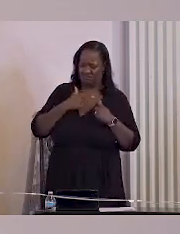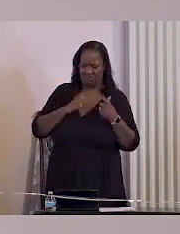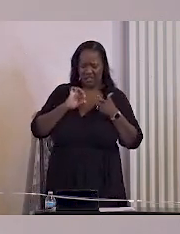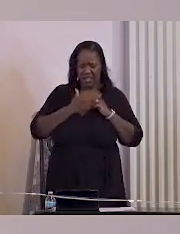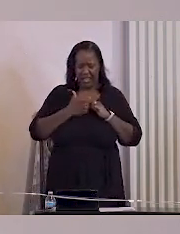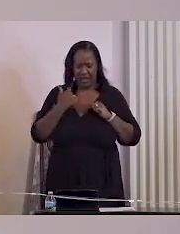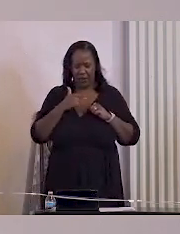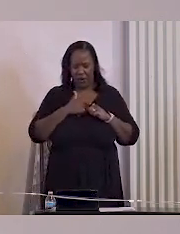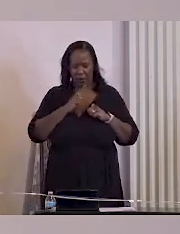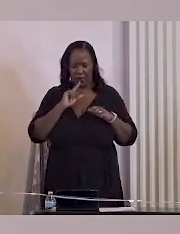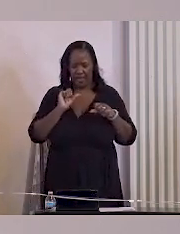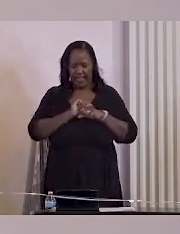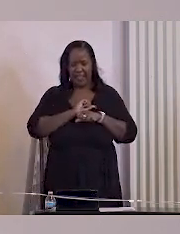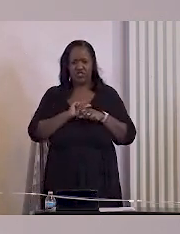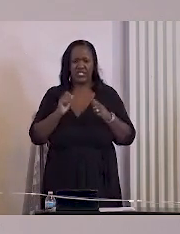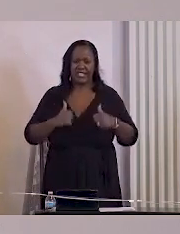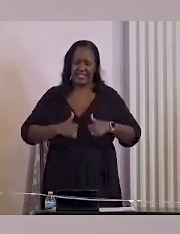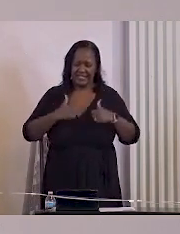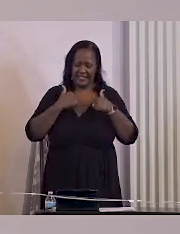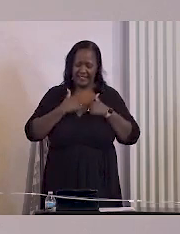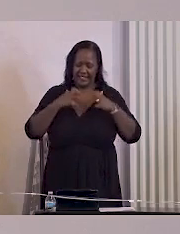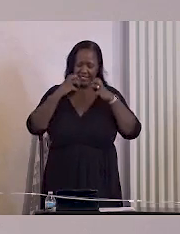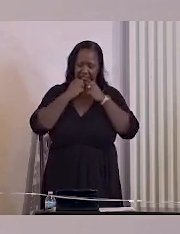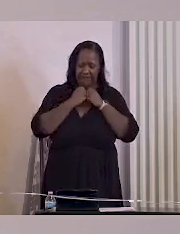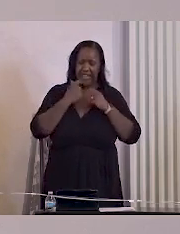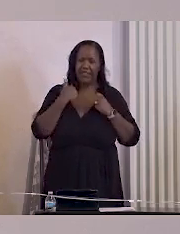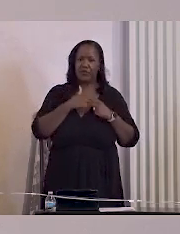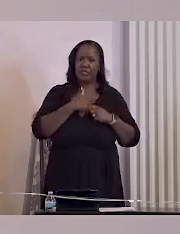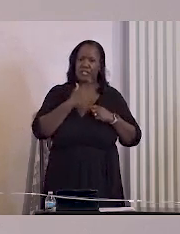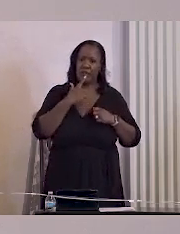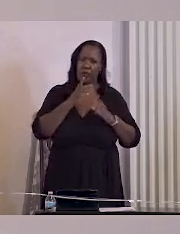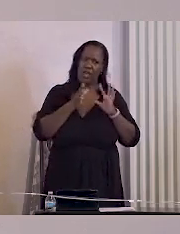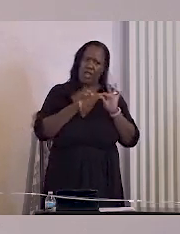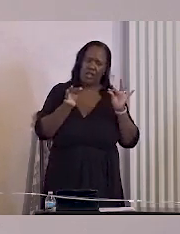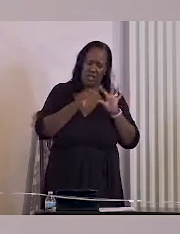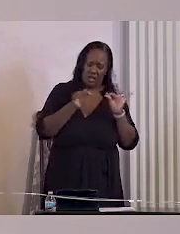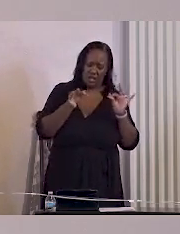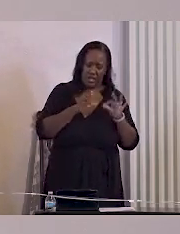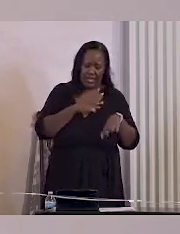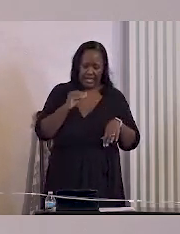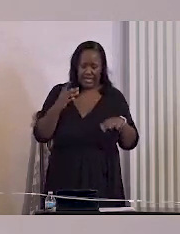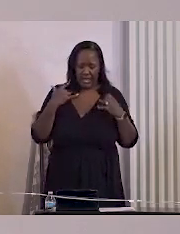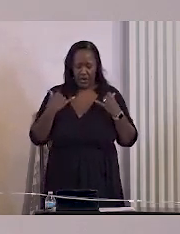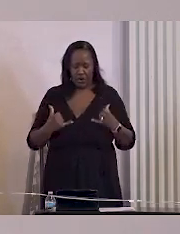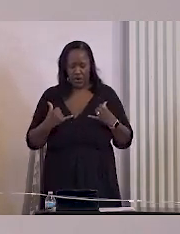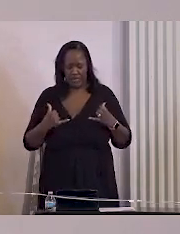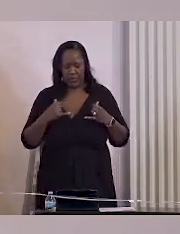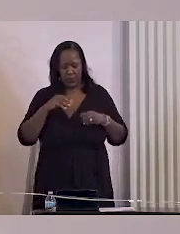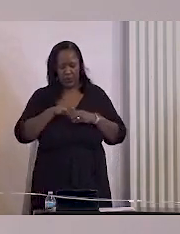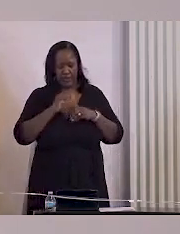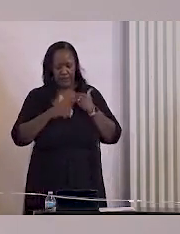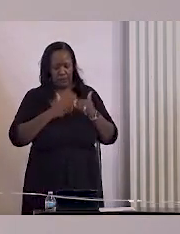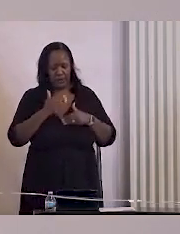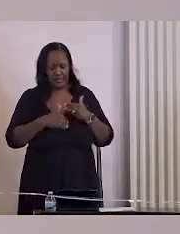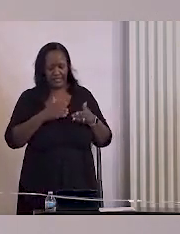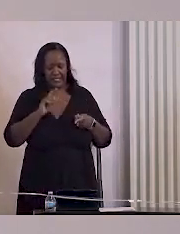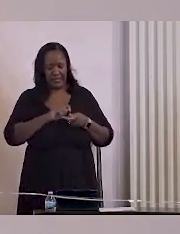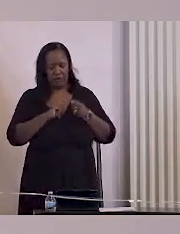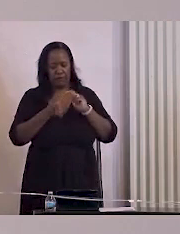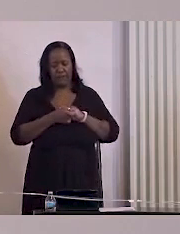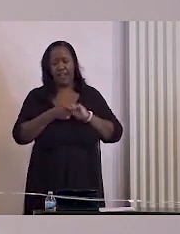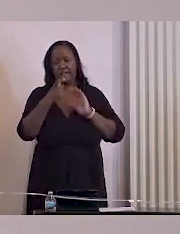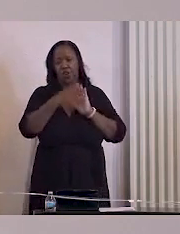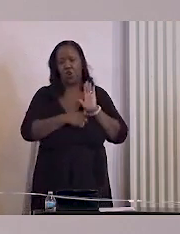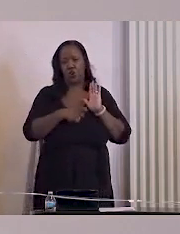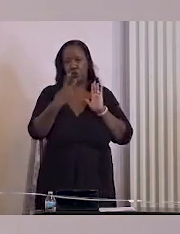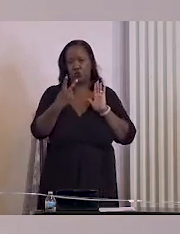we are actually living into the values that we espouse, and currently in the process of revising Article 2 of